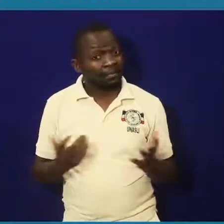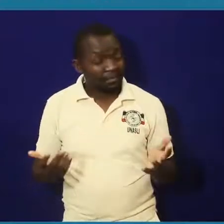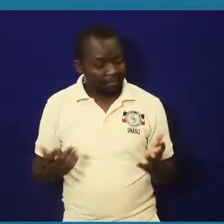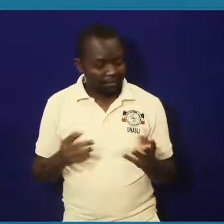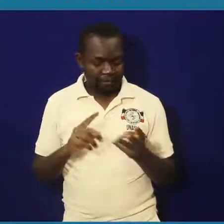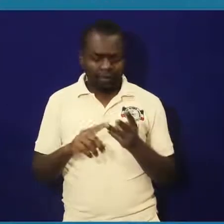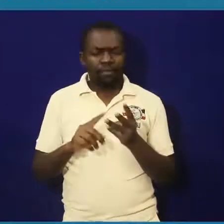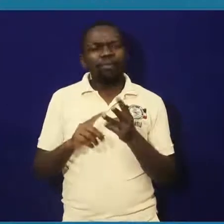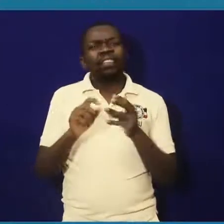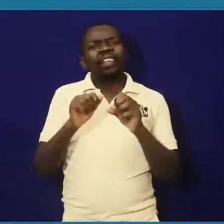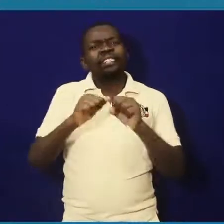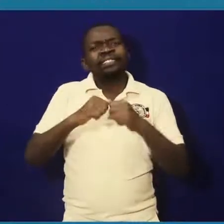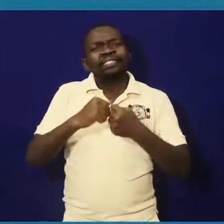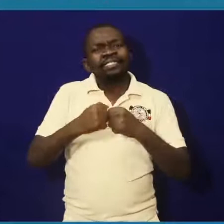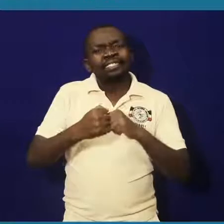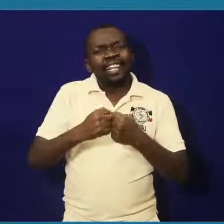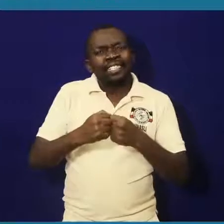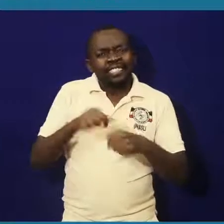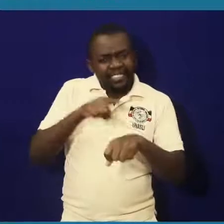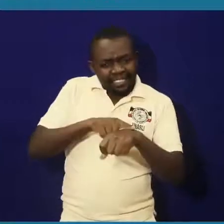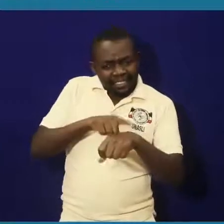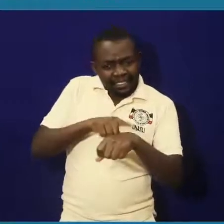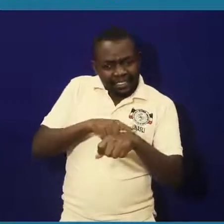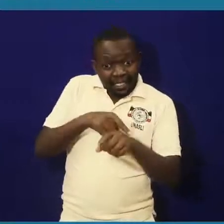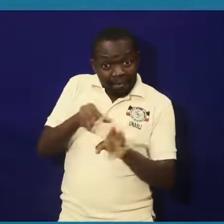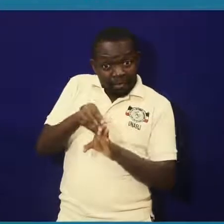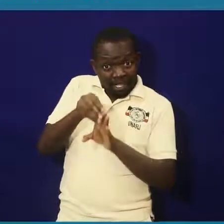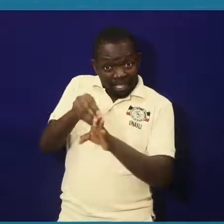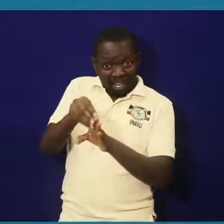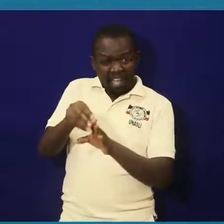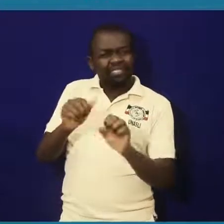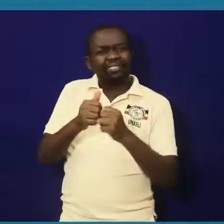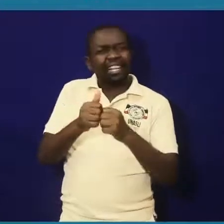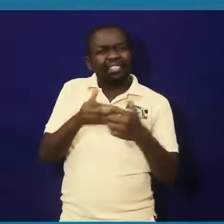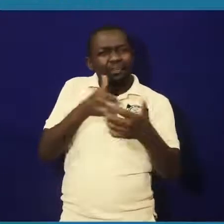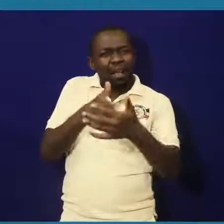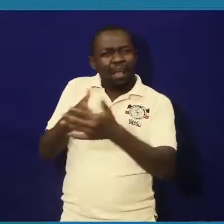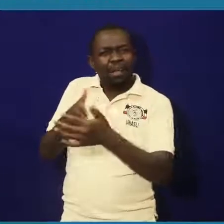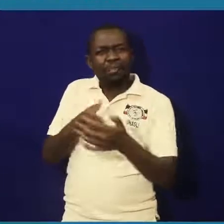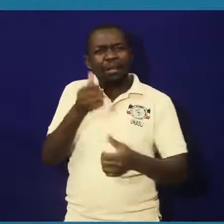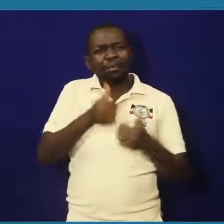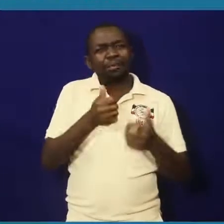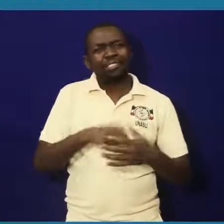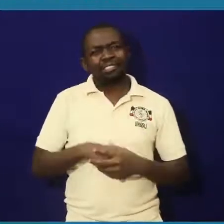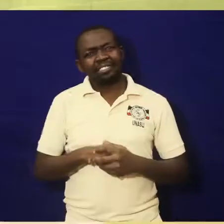What challenges did you face as a leader?